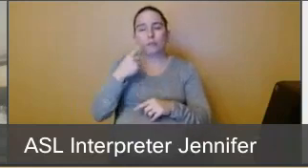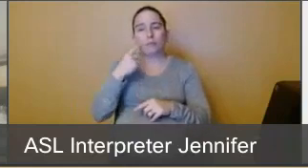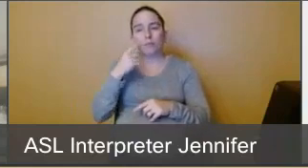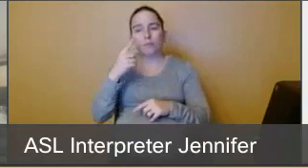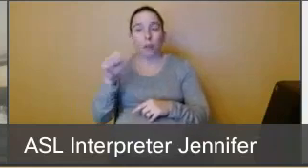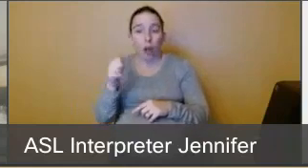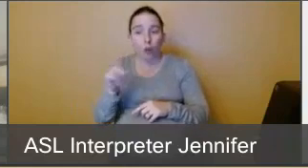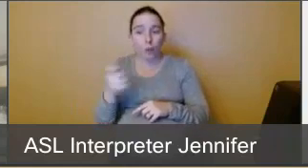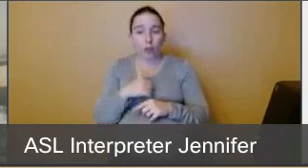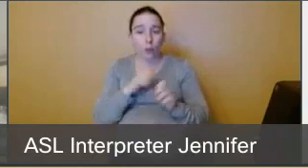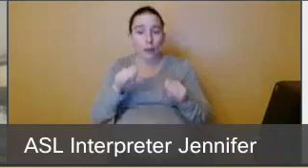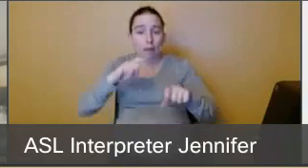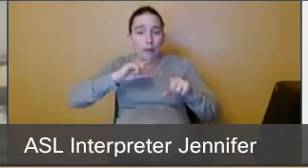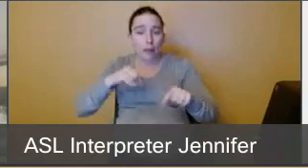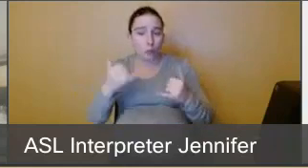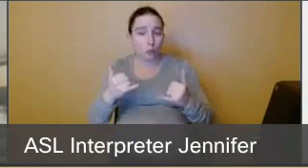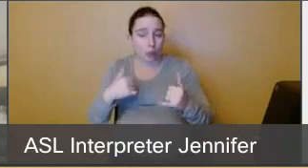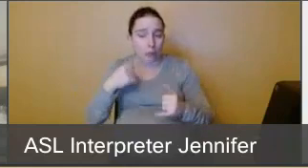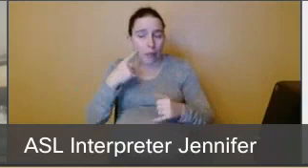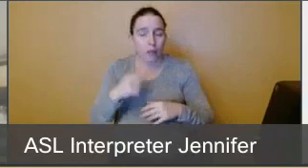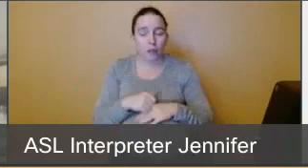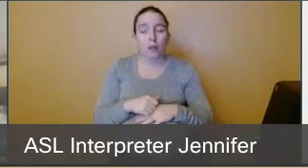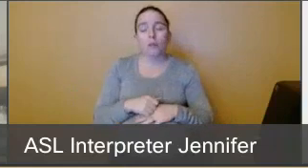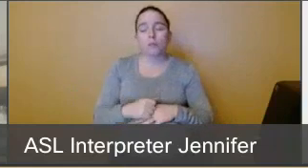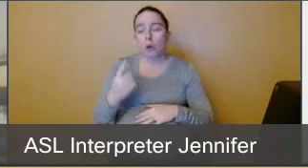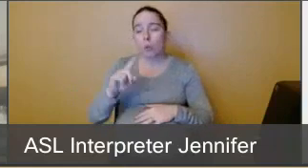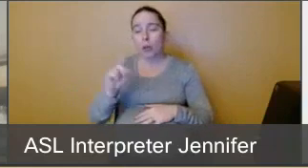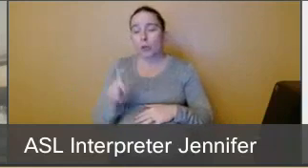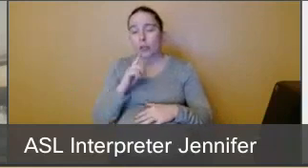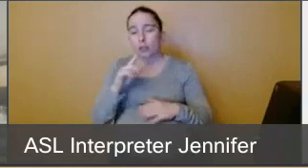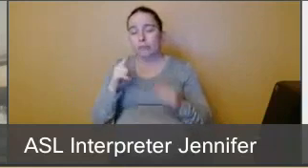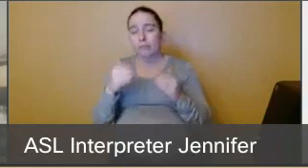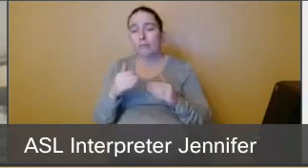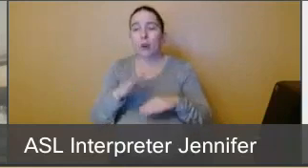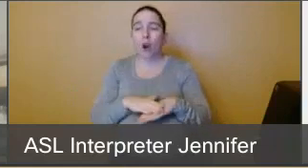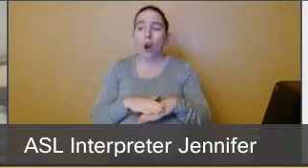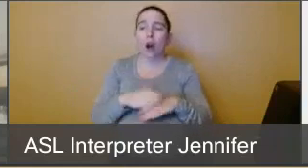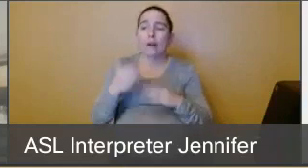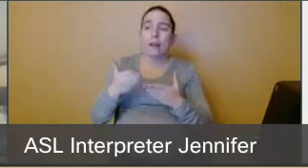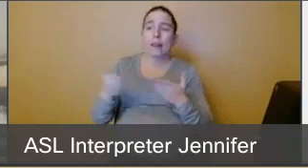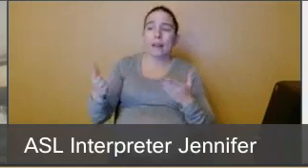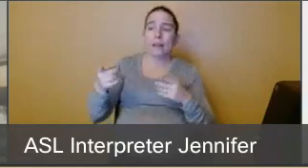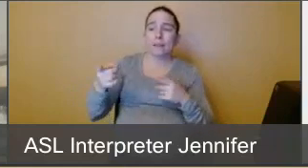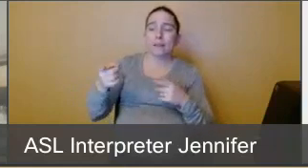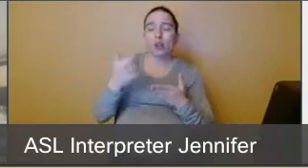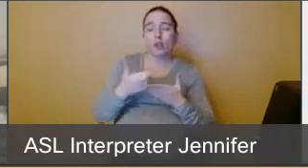might be able to answer today. There's a question about these resources being